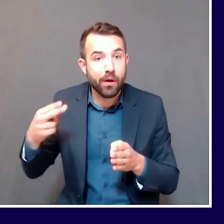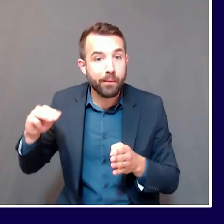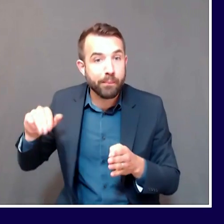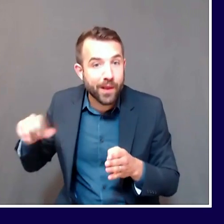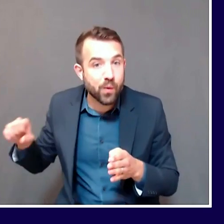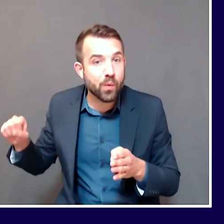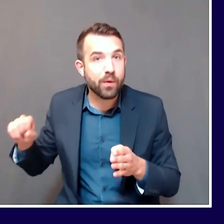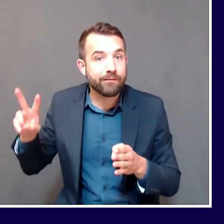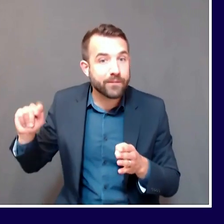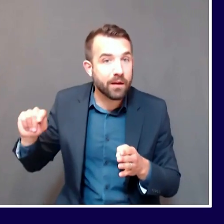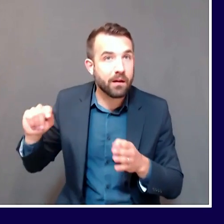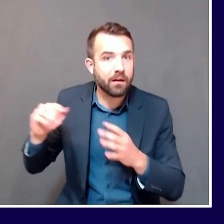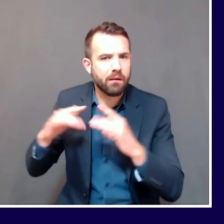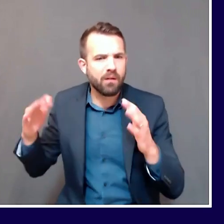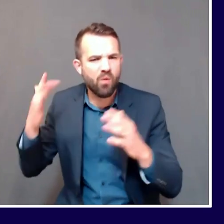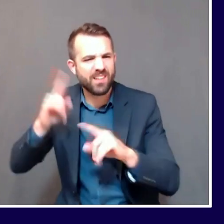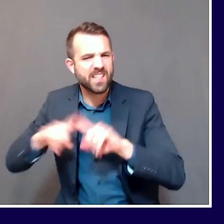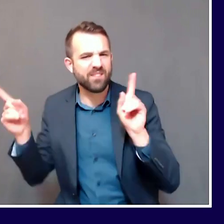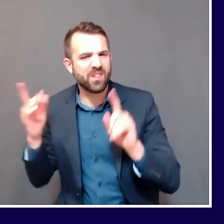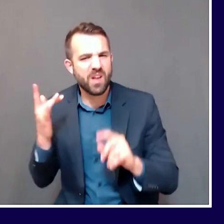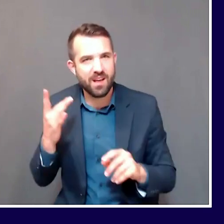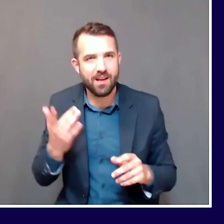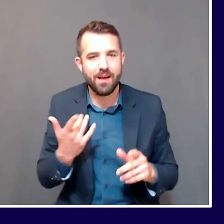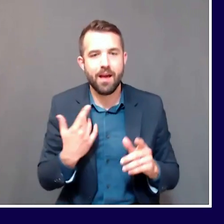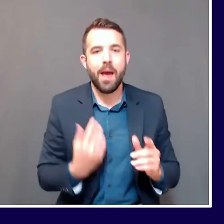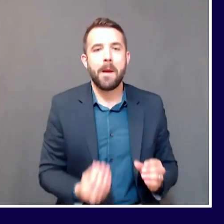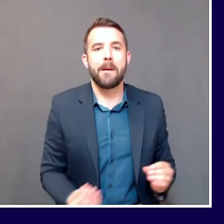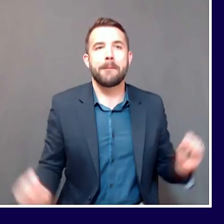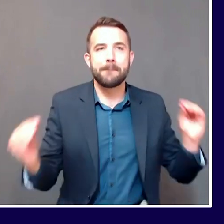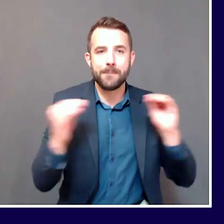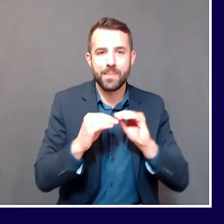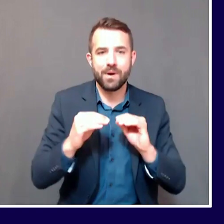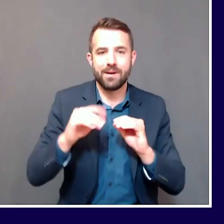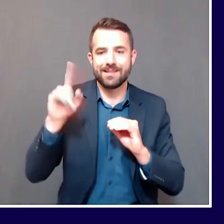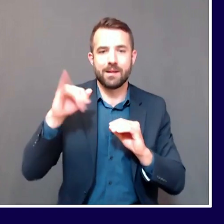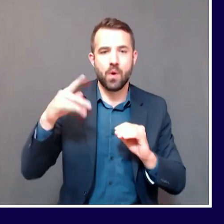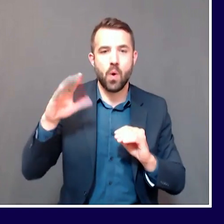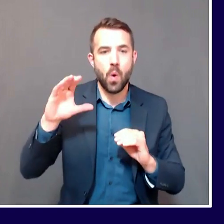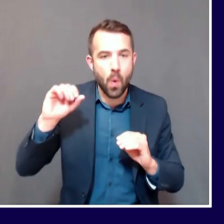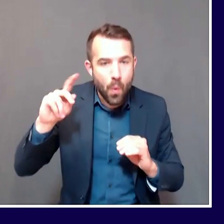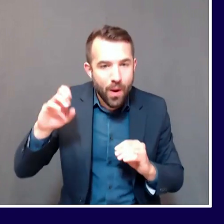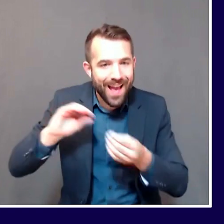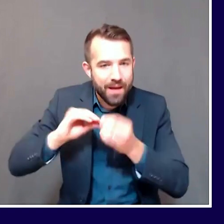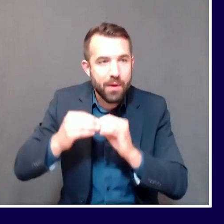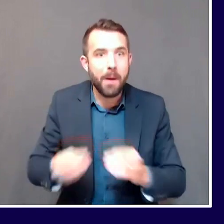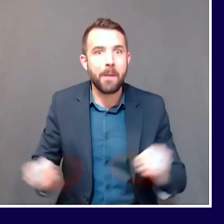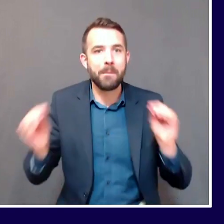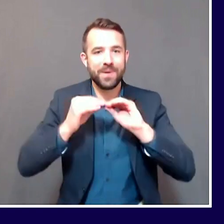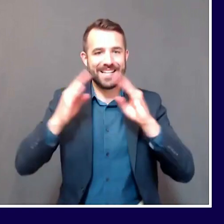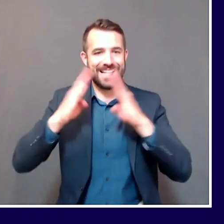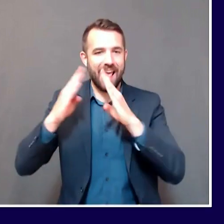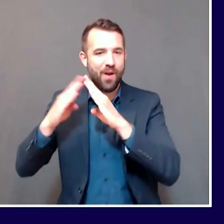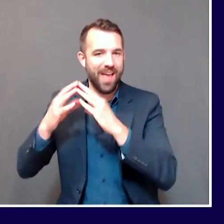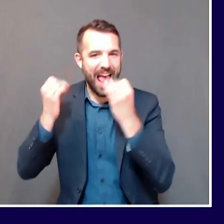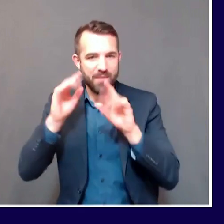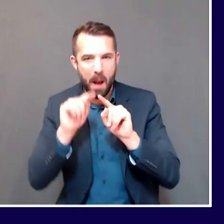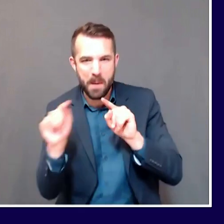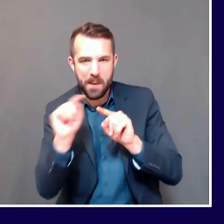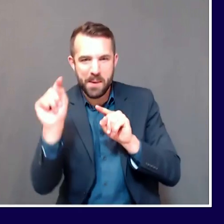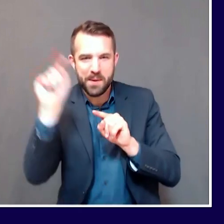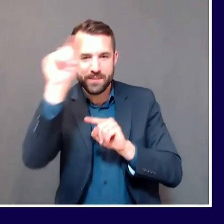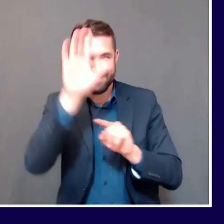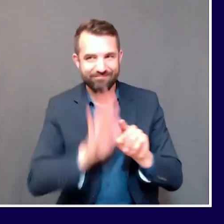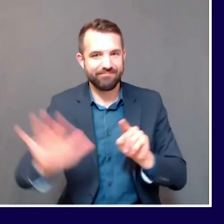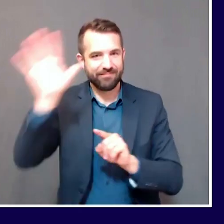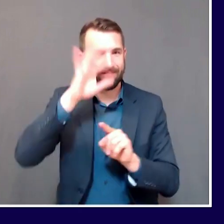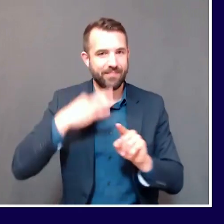we have a lot more zip codes and towns, and by implication, a lot of places with zip codes and towns with very few